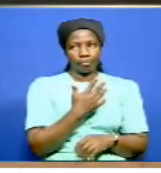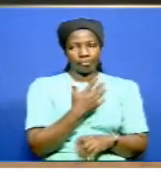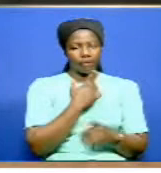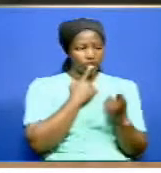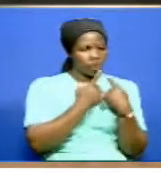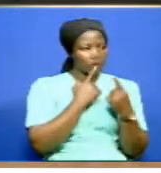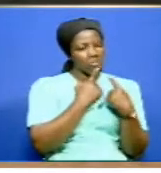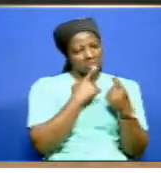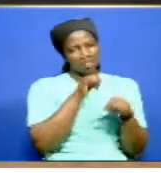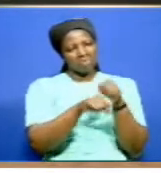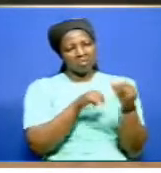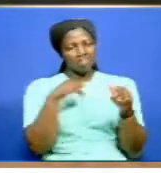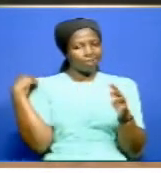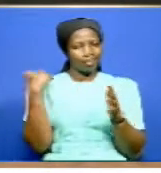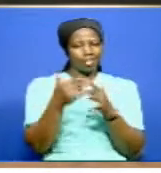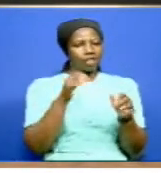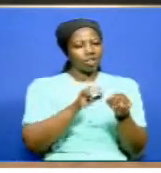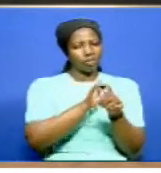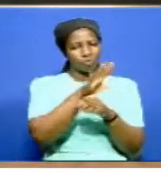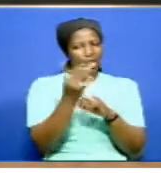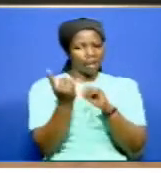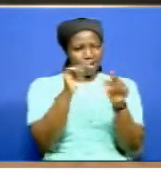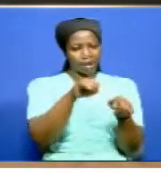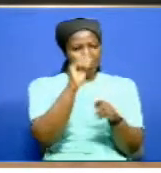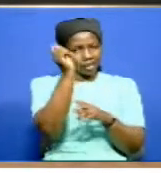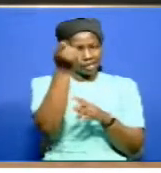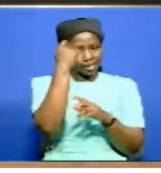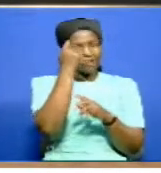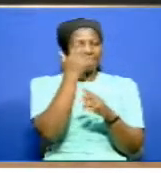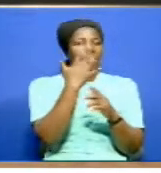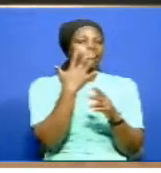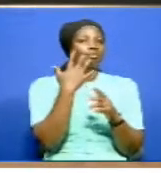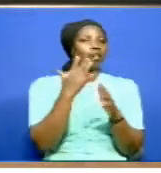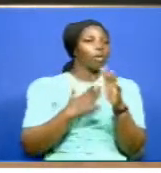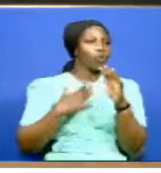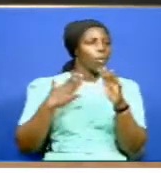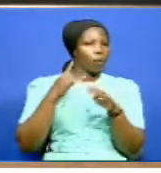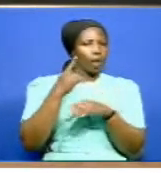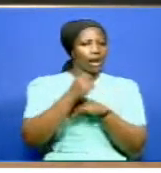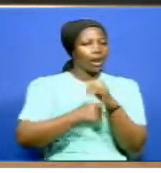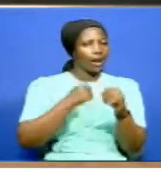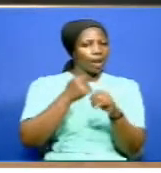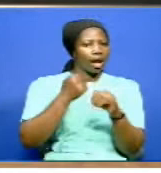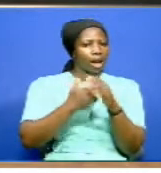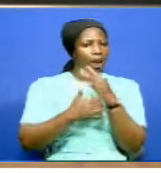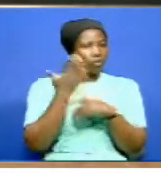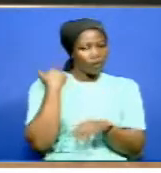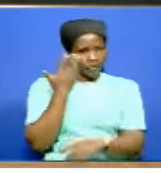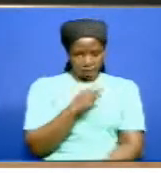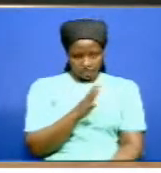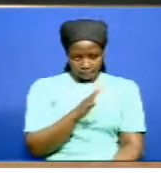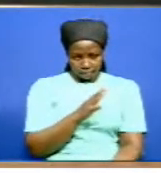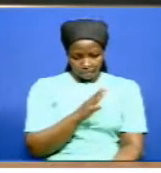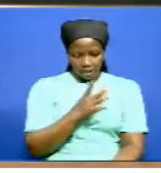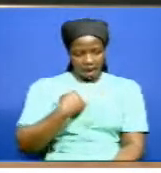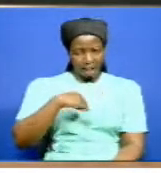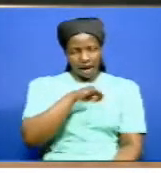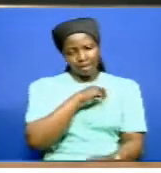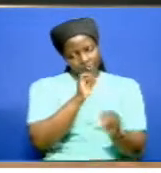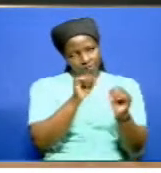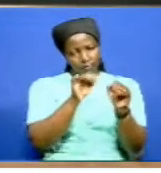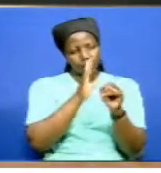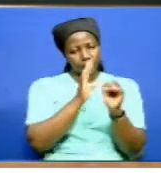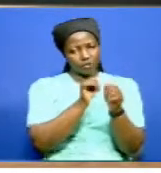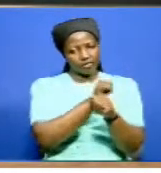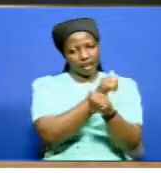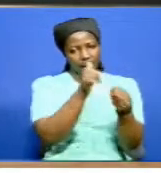talking about since COVID landed in the country slightly over a year ago, then we will be fine. And talking